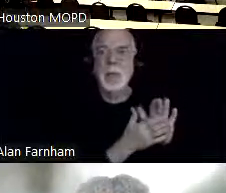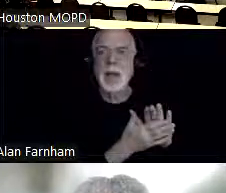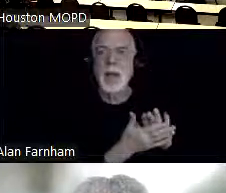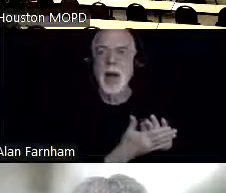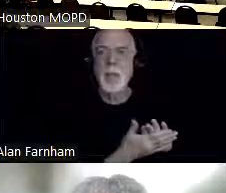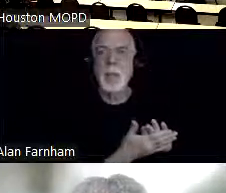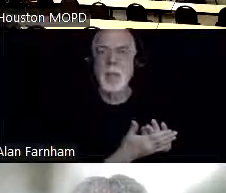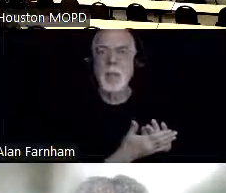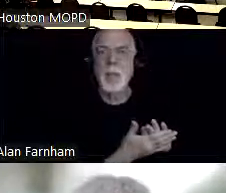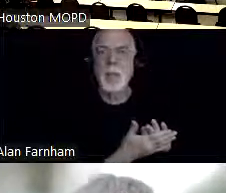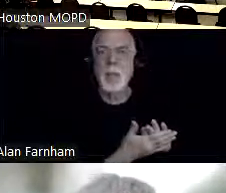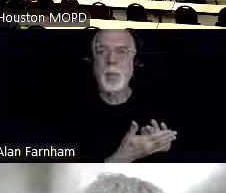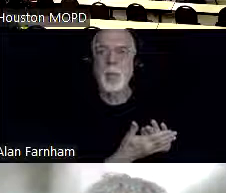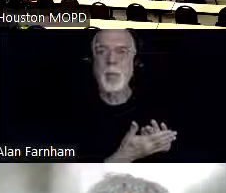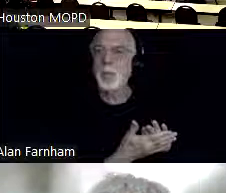their space.